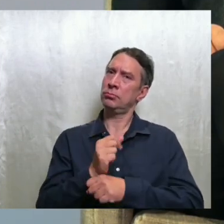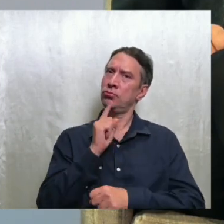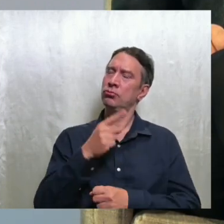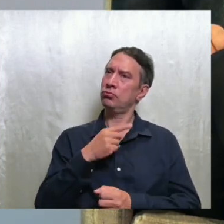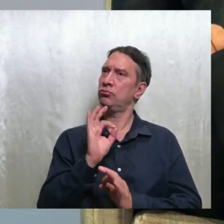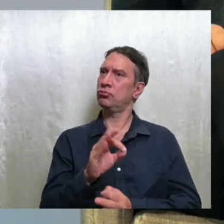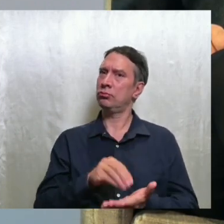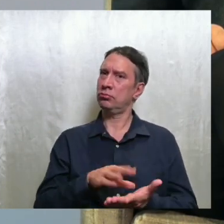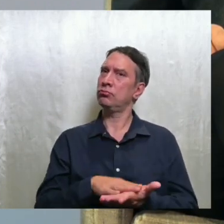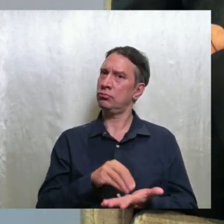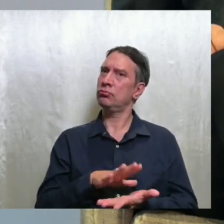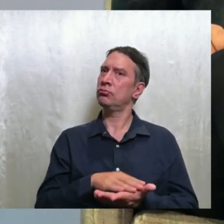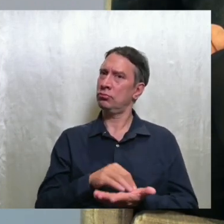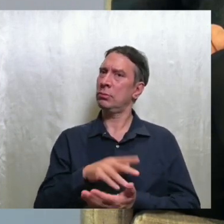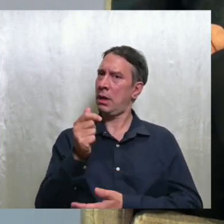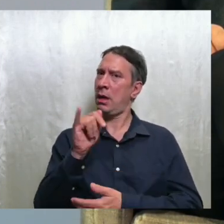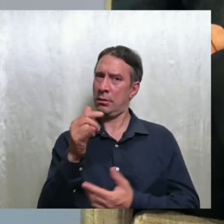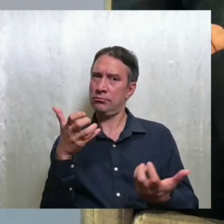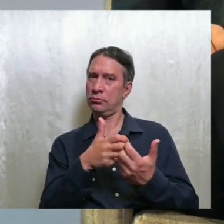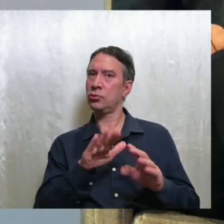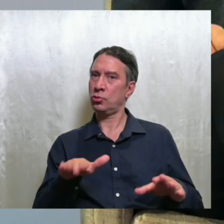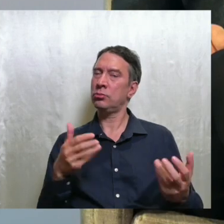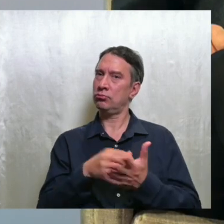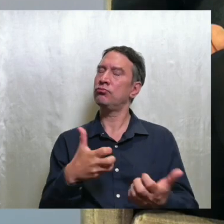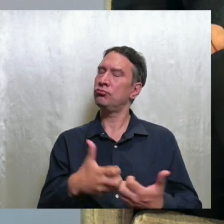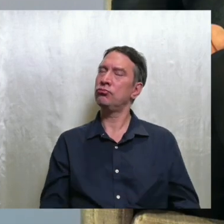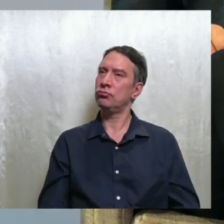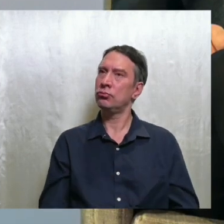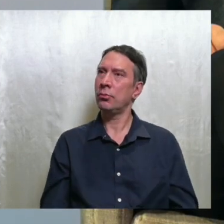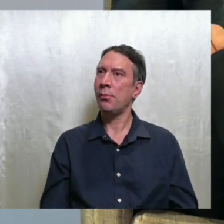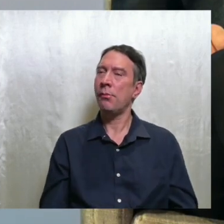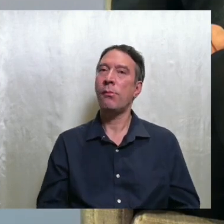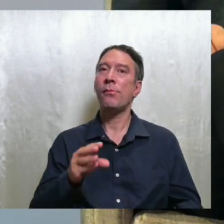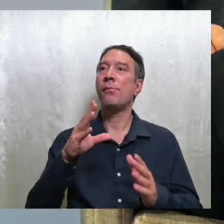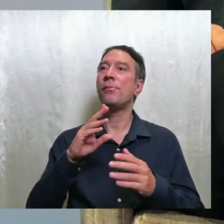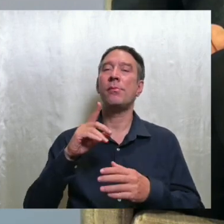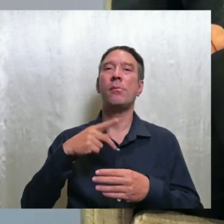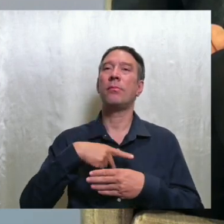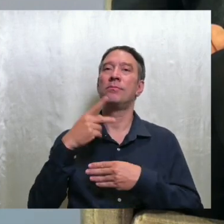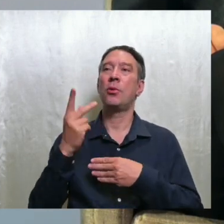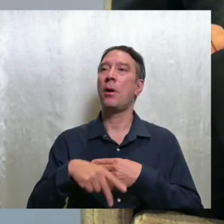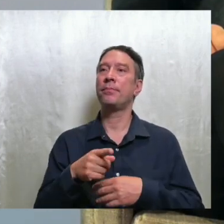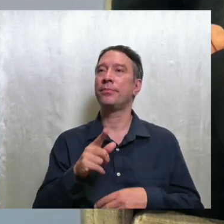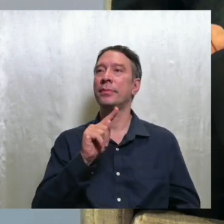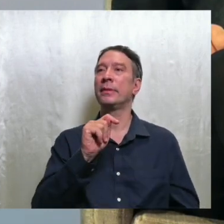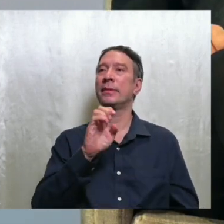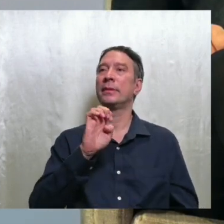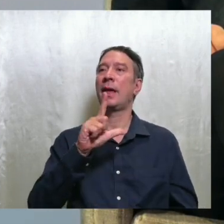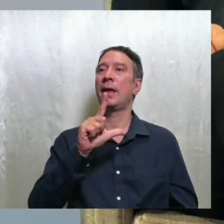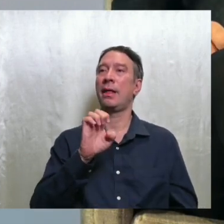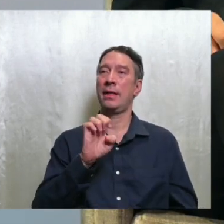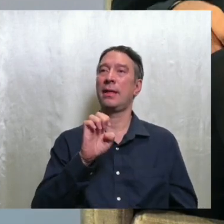Singapore, Telegram is one of the most used instant messenger. So you'll just get a message from a bot. You'll